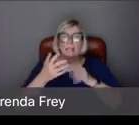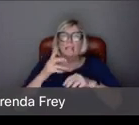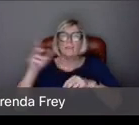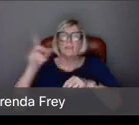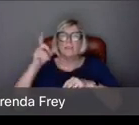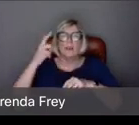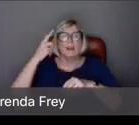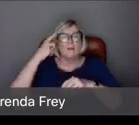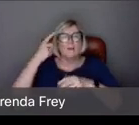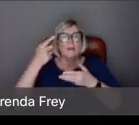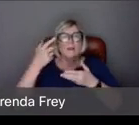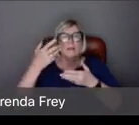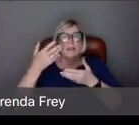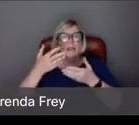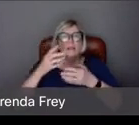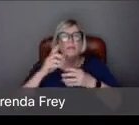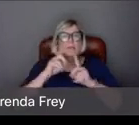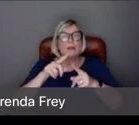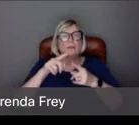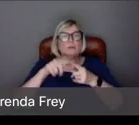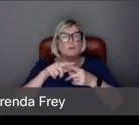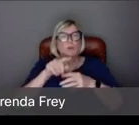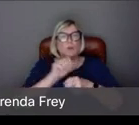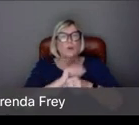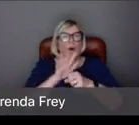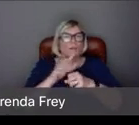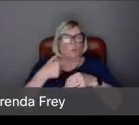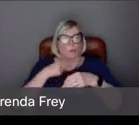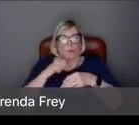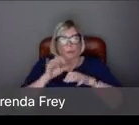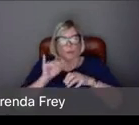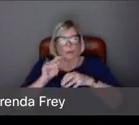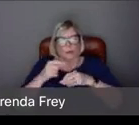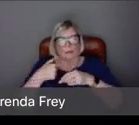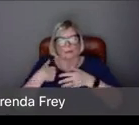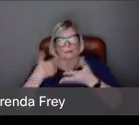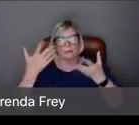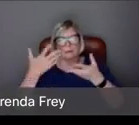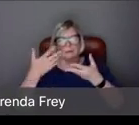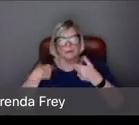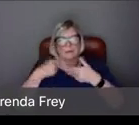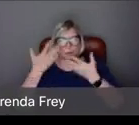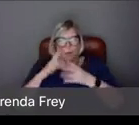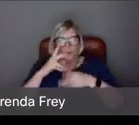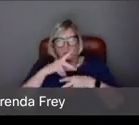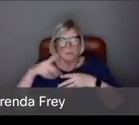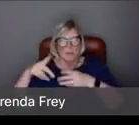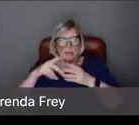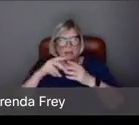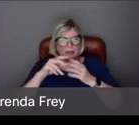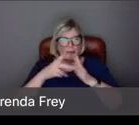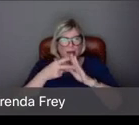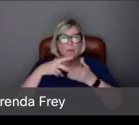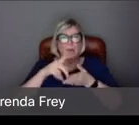program. thing in response to COVID, and we don't do them, so I apologize, I'm not as familiar, but it's the